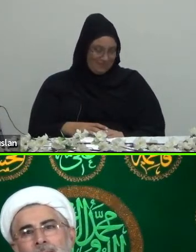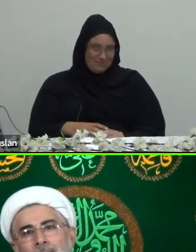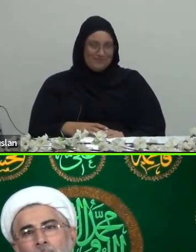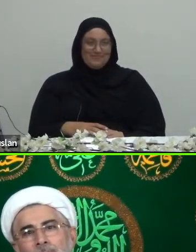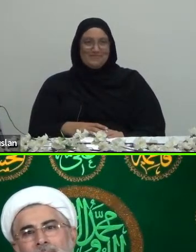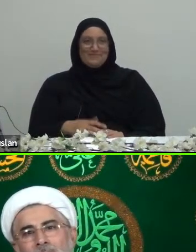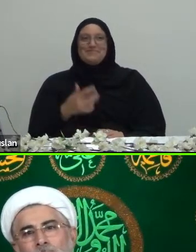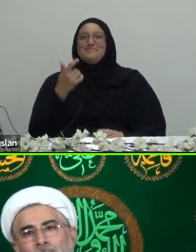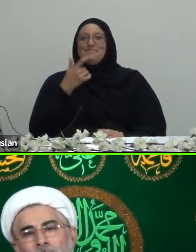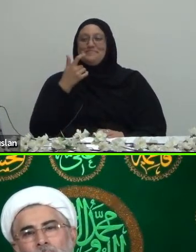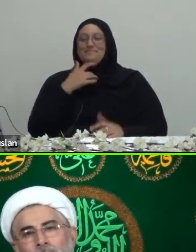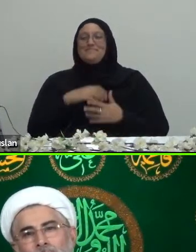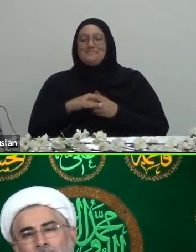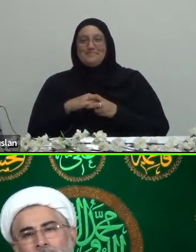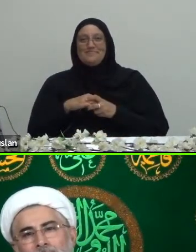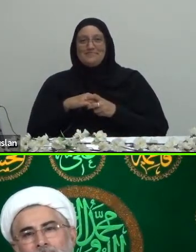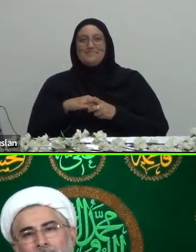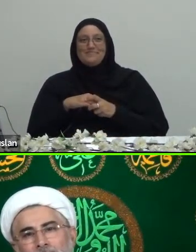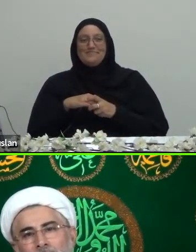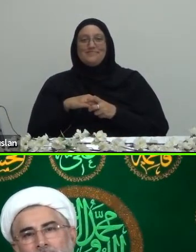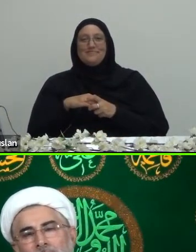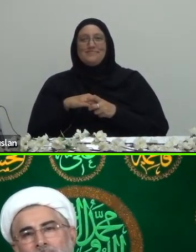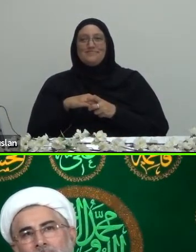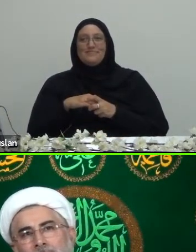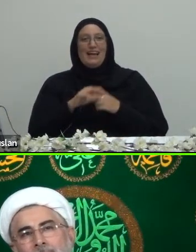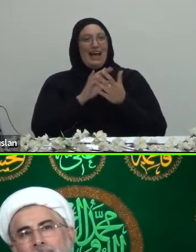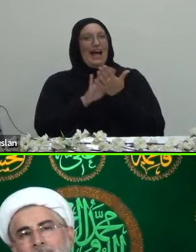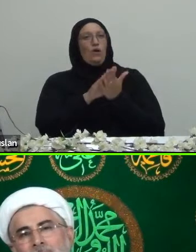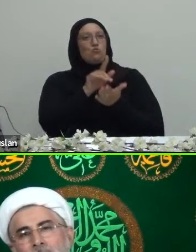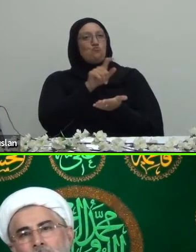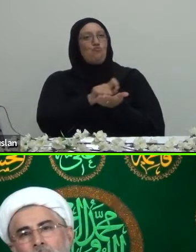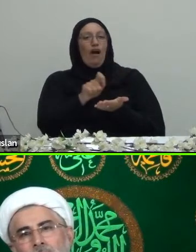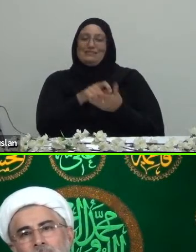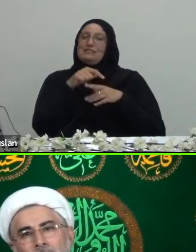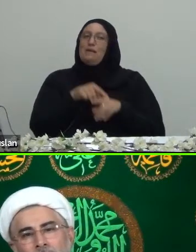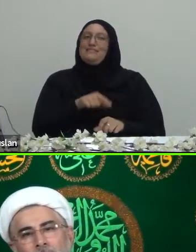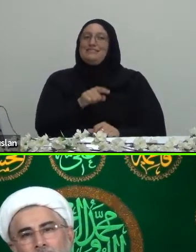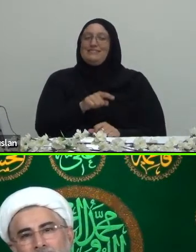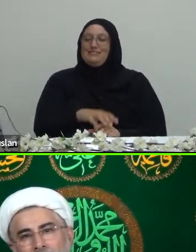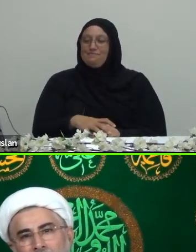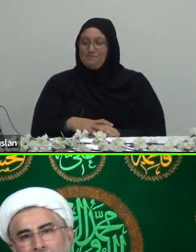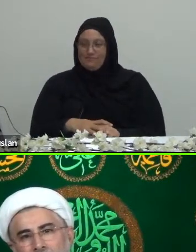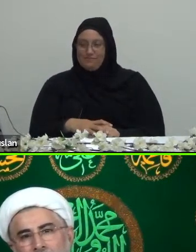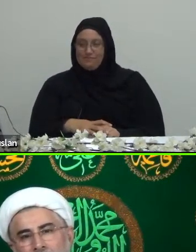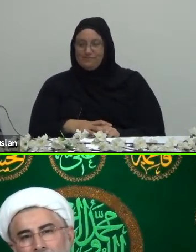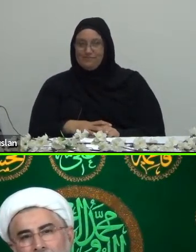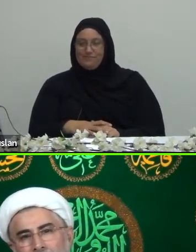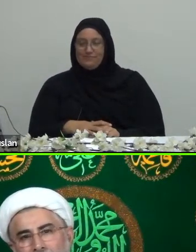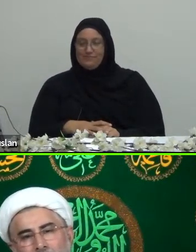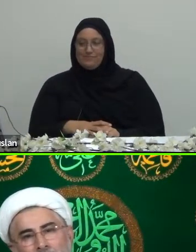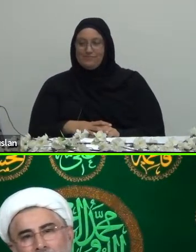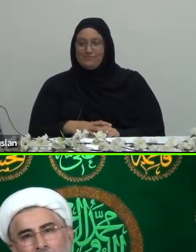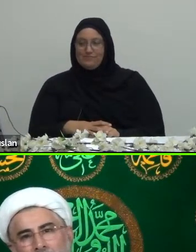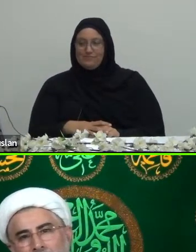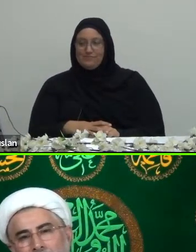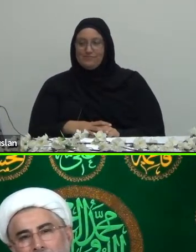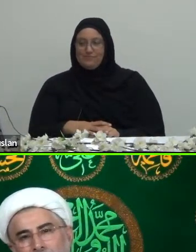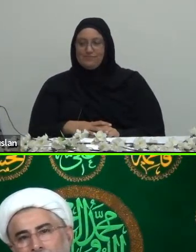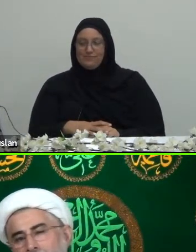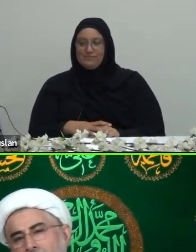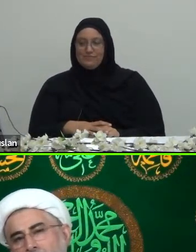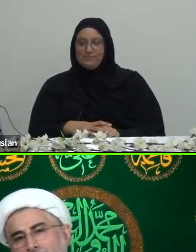It depends the way that we write it down. As I said, if it's only a recommendation that I tell you and I